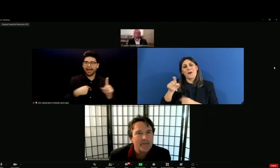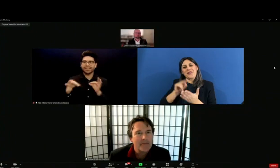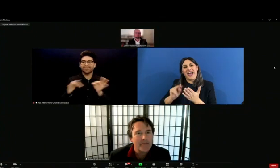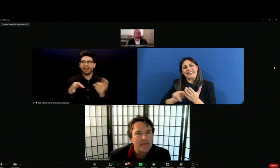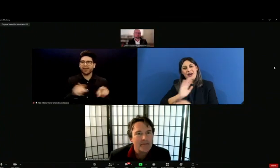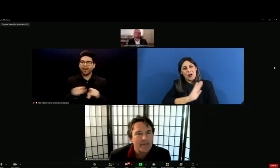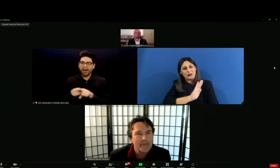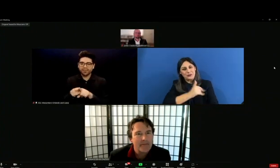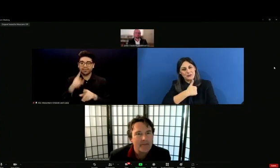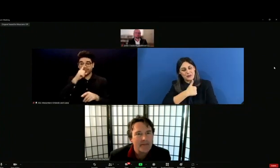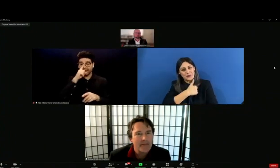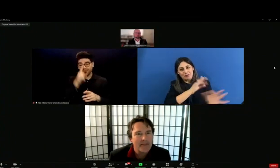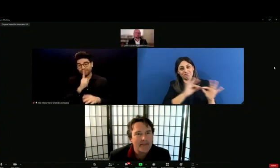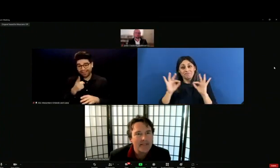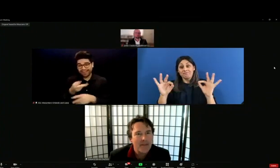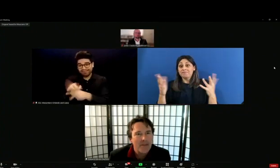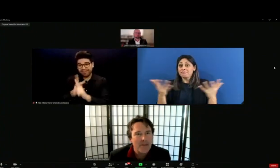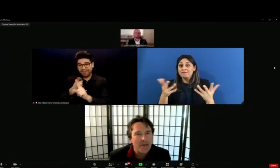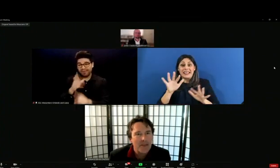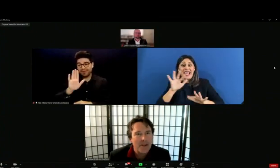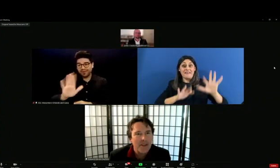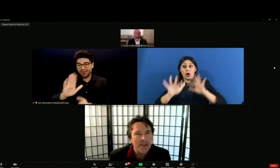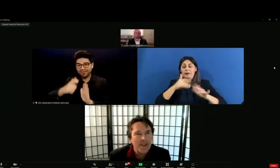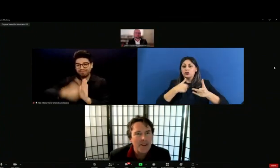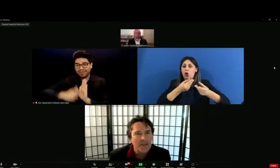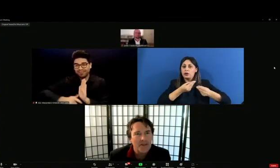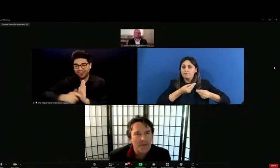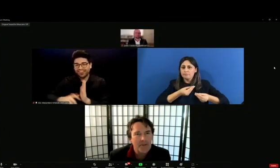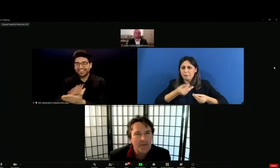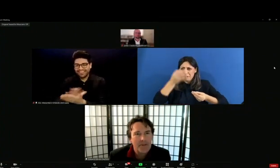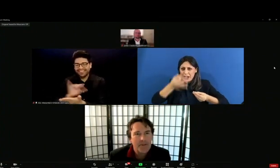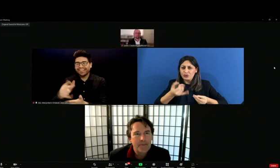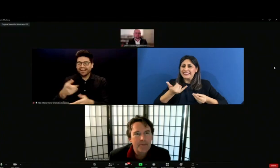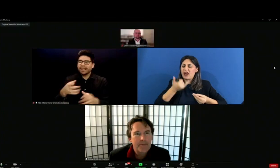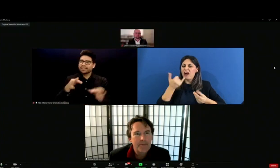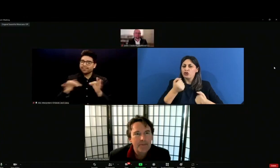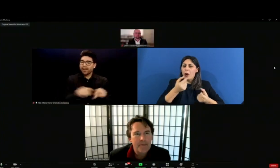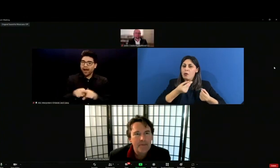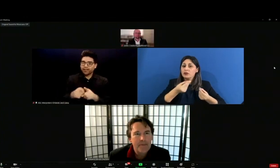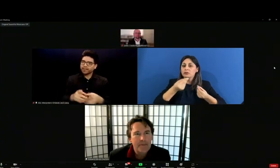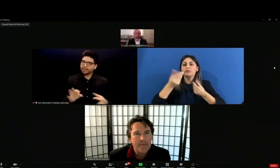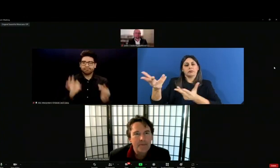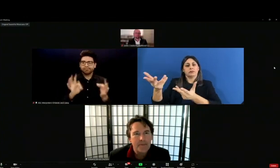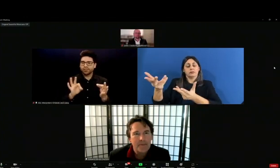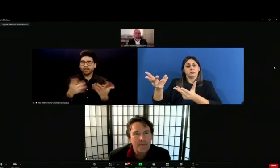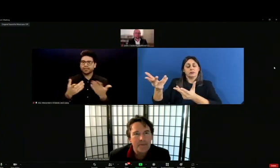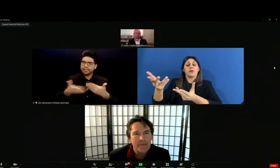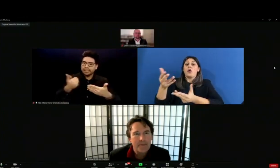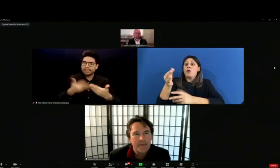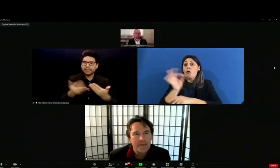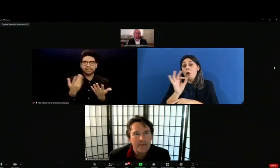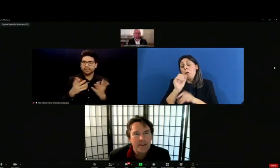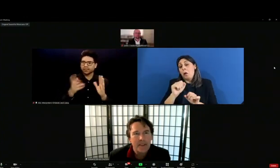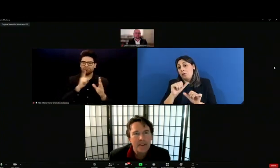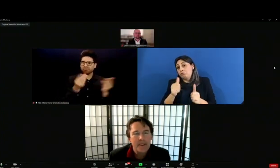taking your paper as an example and defining it as precise, easy, robust information transmission,